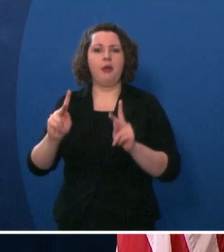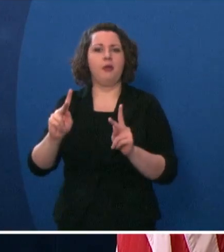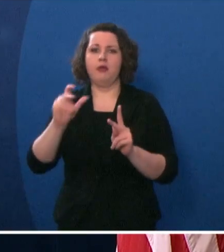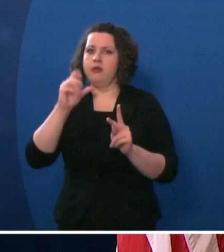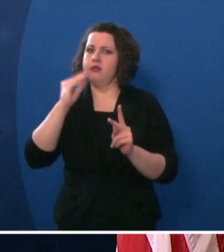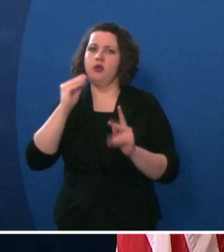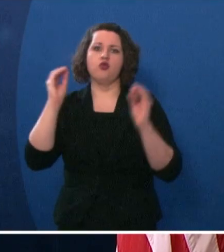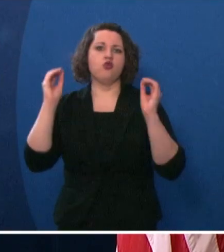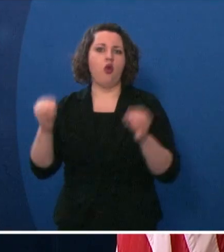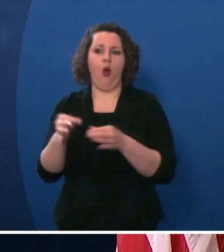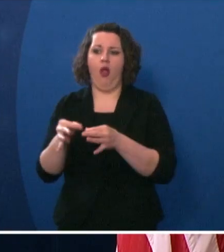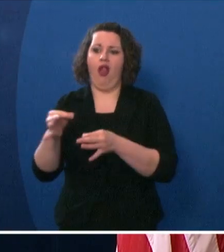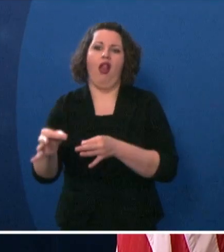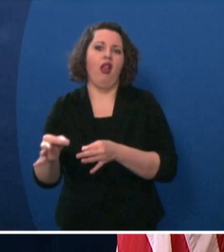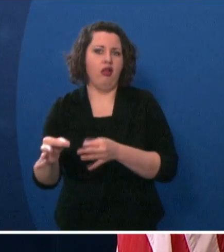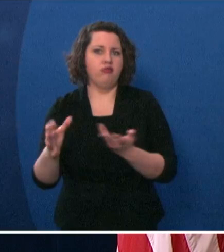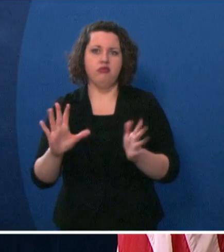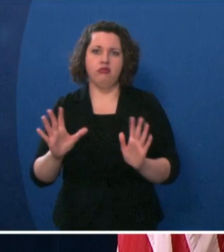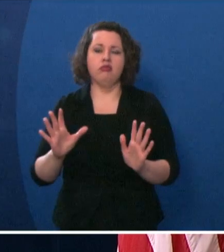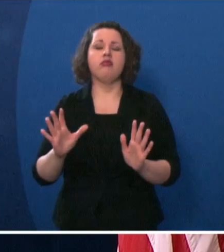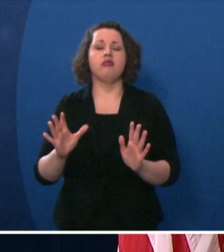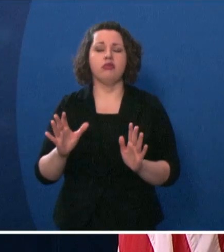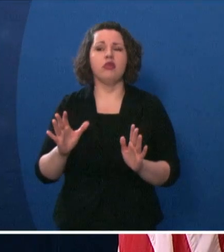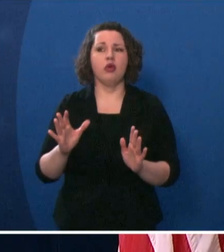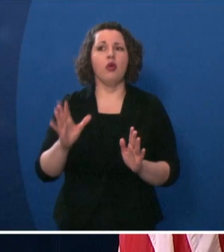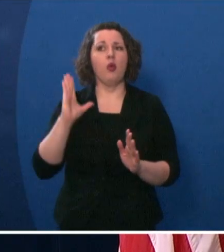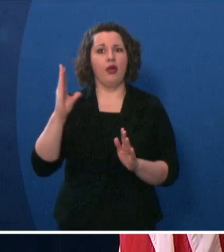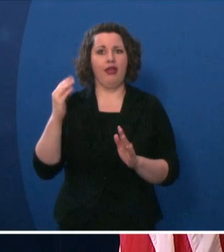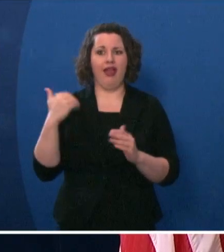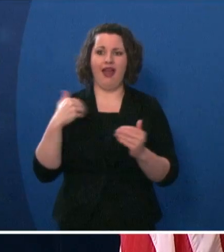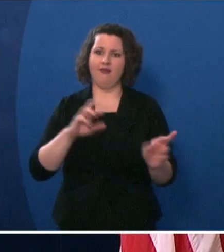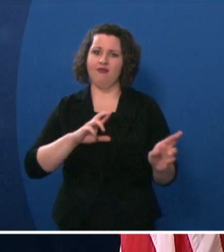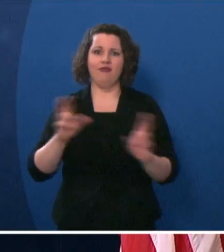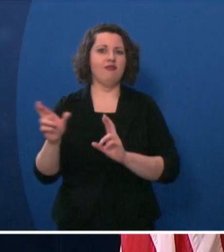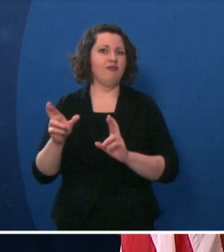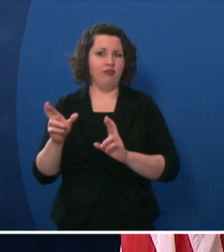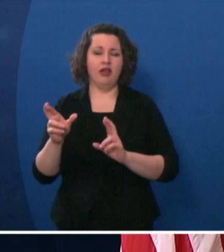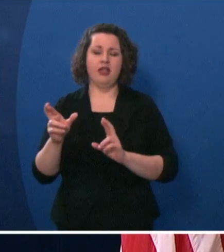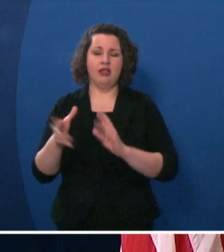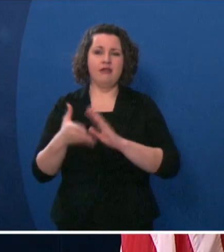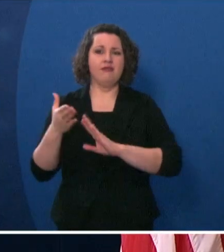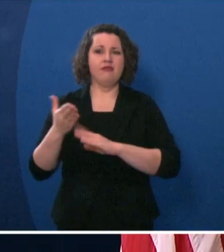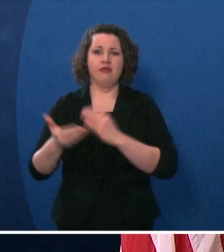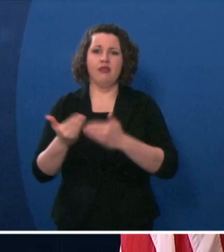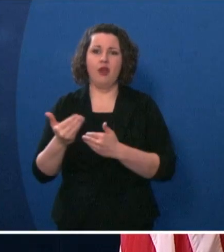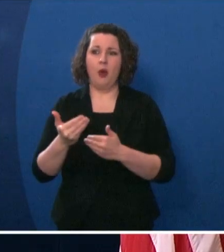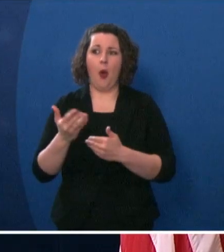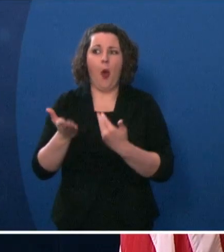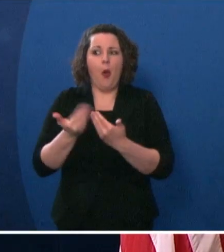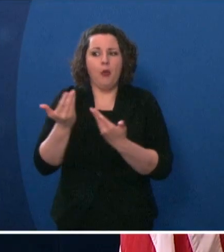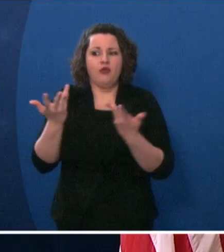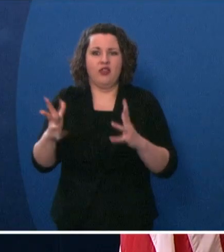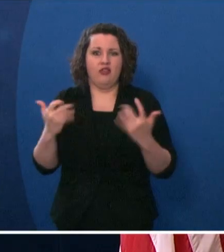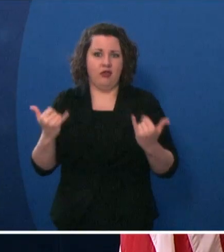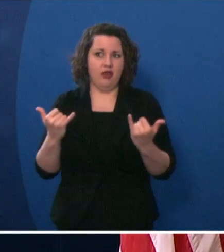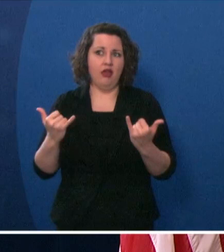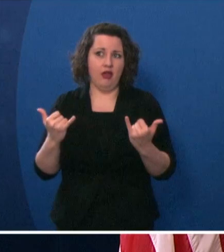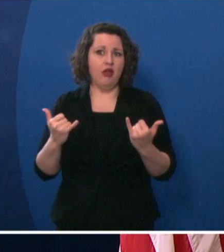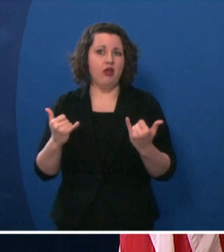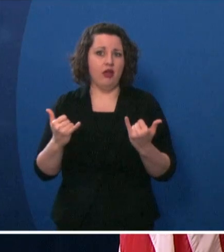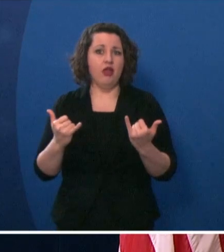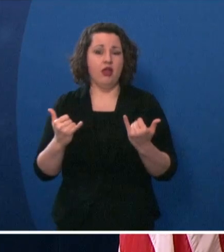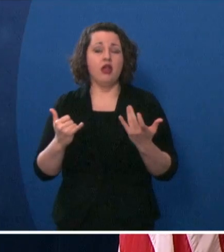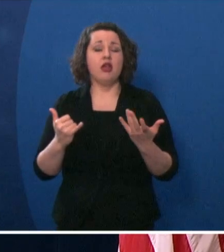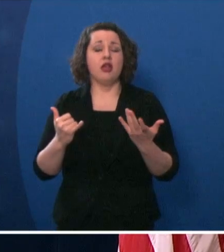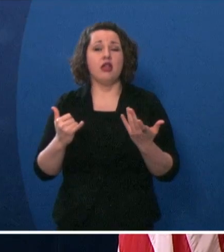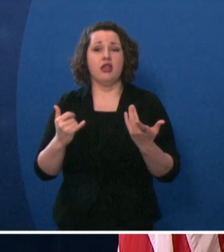lag time because of the timing of it. So we'll have it up and ready to go. They're close to having it complete right now. We'll do, at one of